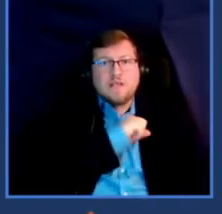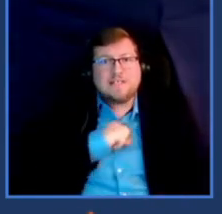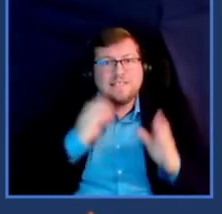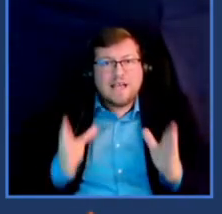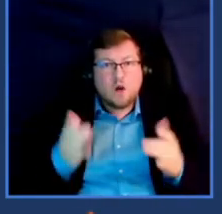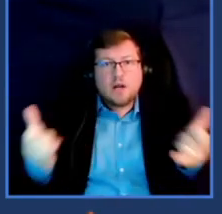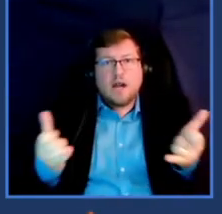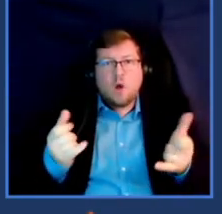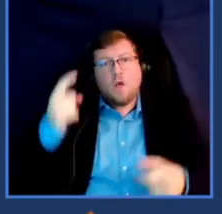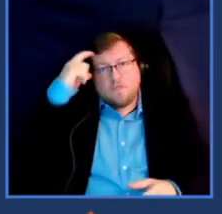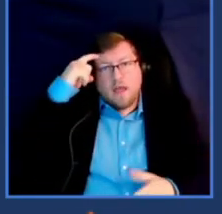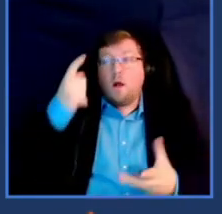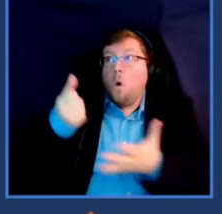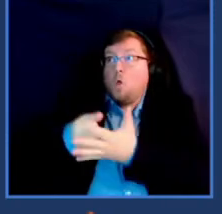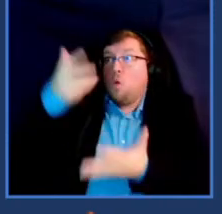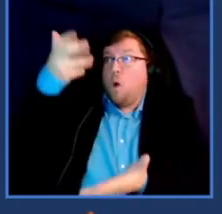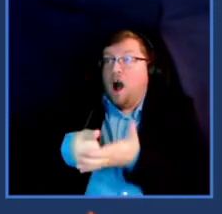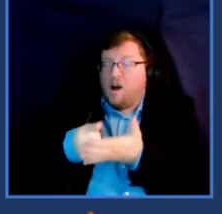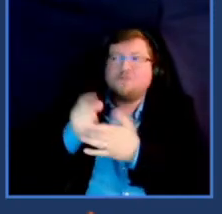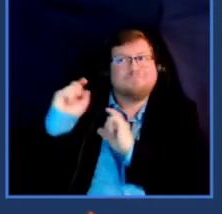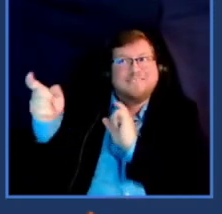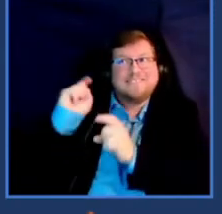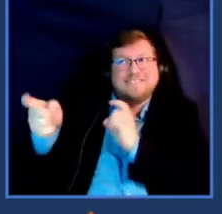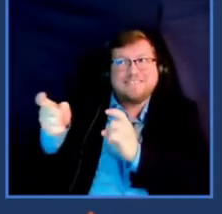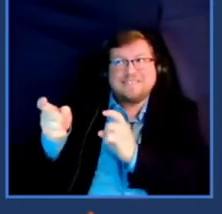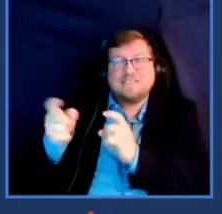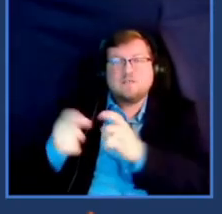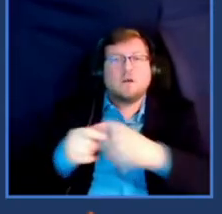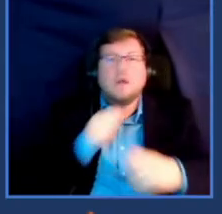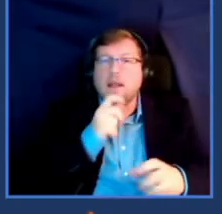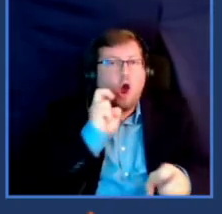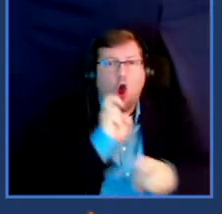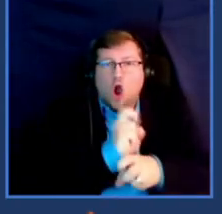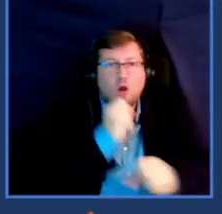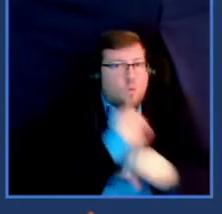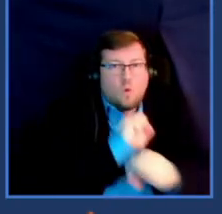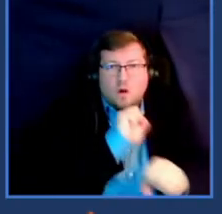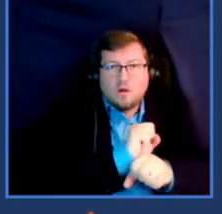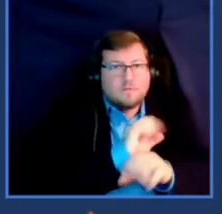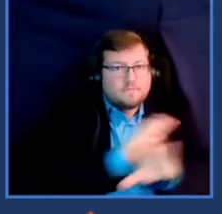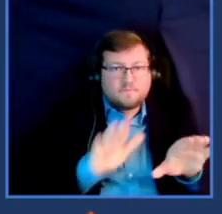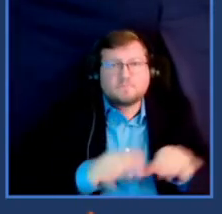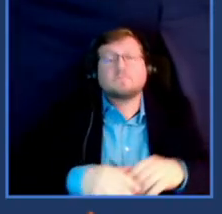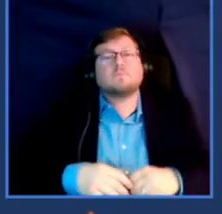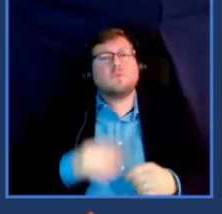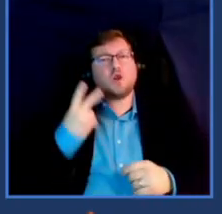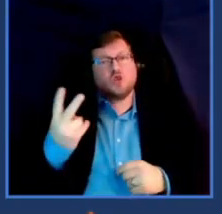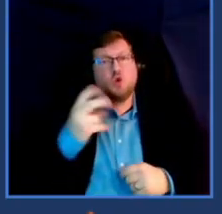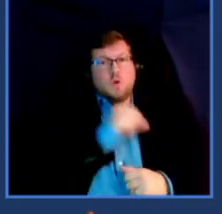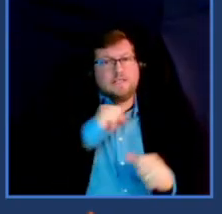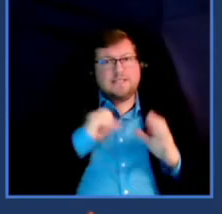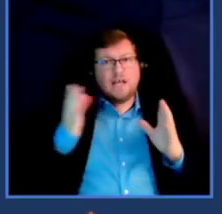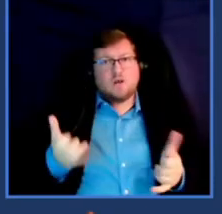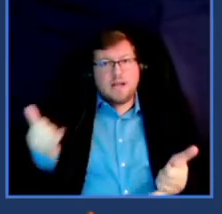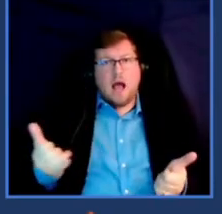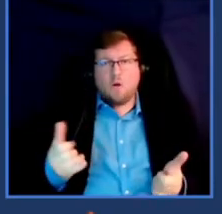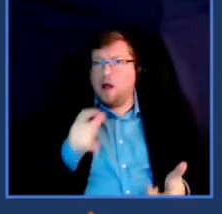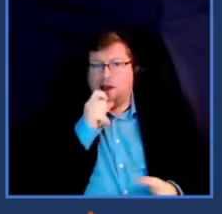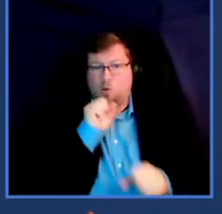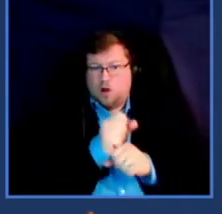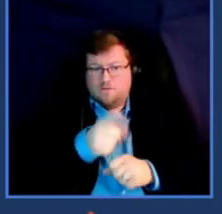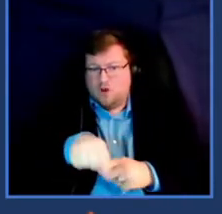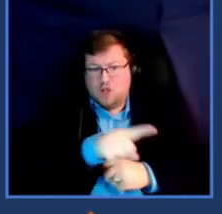reward wealth than hard work in the tax system. You have two senators now who think they don't work for you, they work for